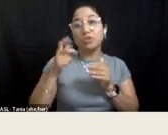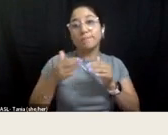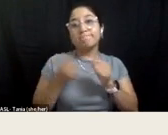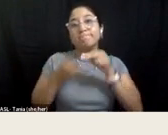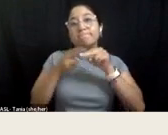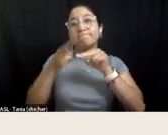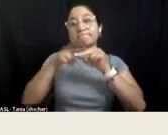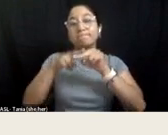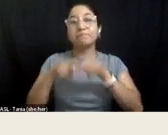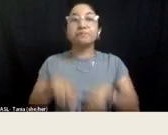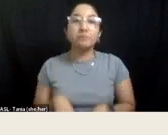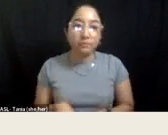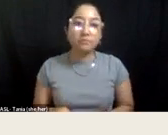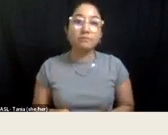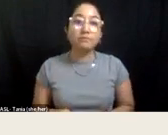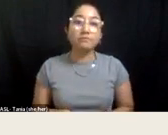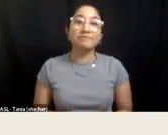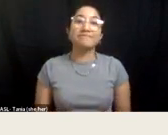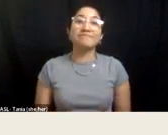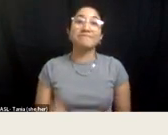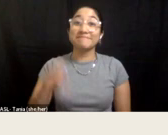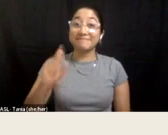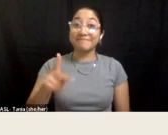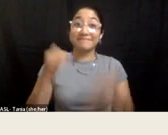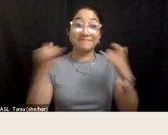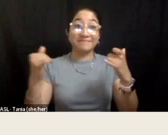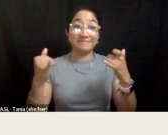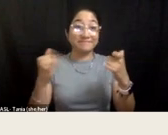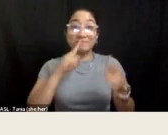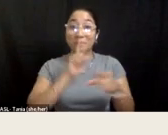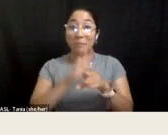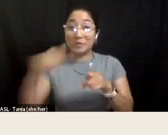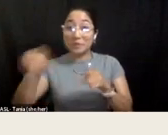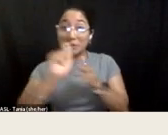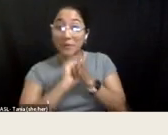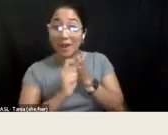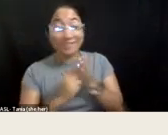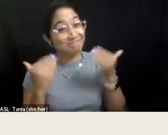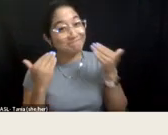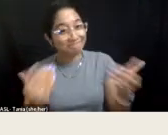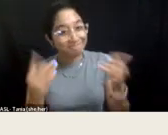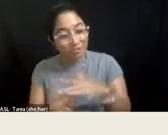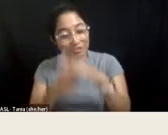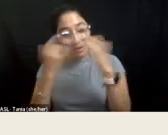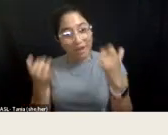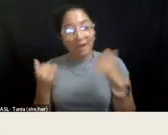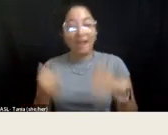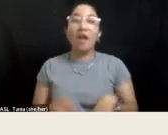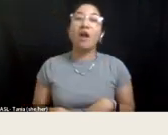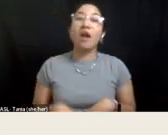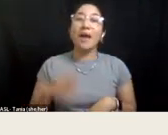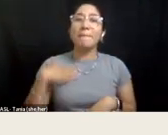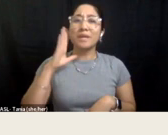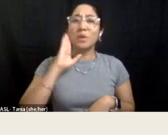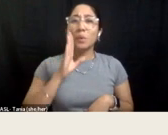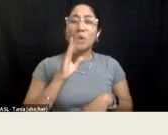not ready to come back, there's no let's rush. Get to it. I promise you'd be writing. We're going to jump in and we're going to write. Adventure type. Again, I will keep track of time. So don't worry about that. Right off